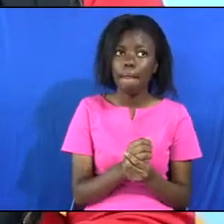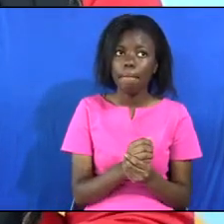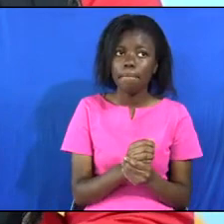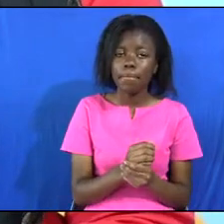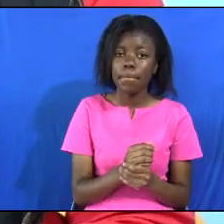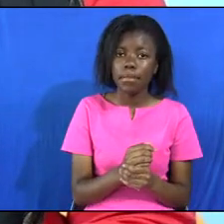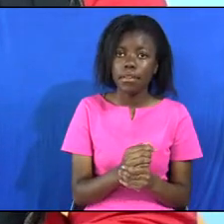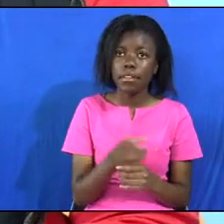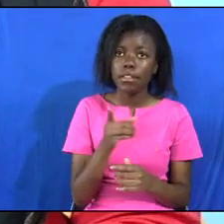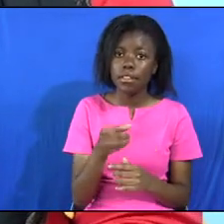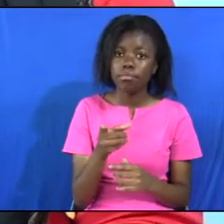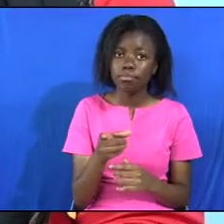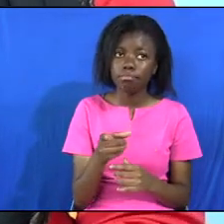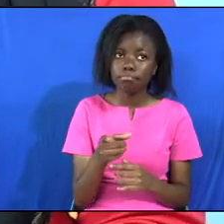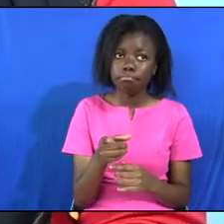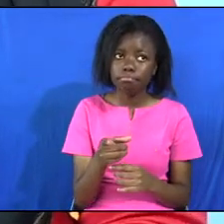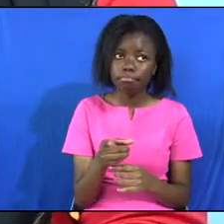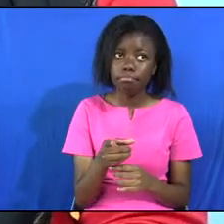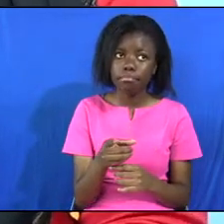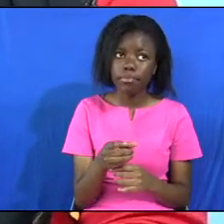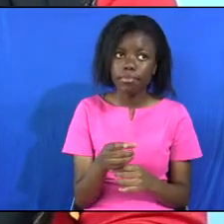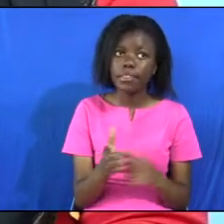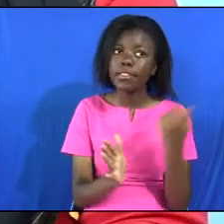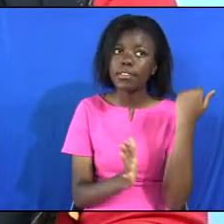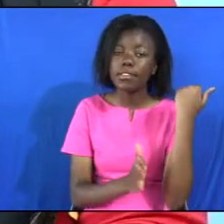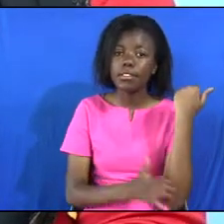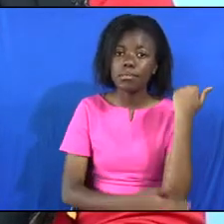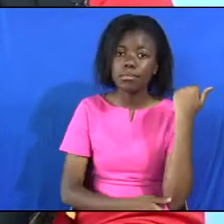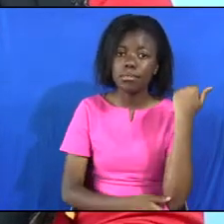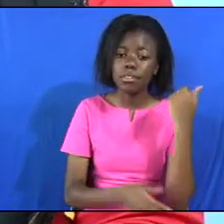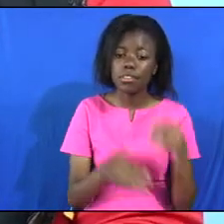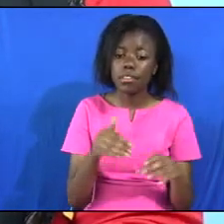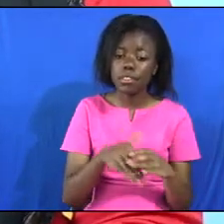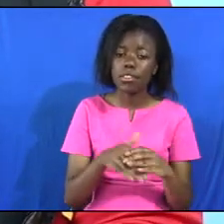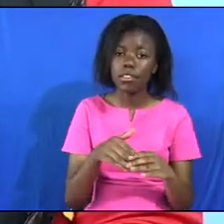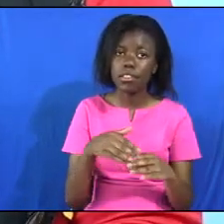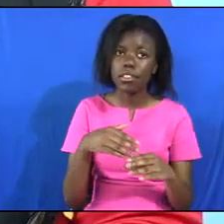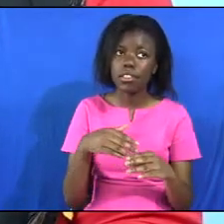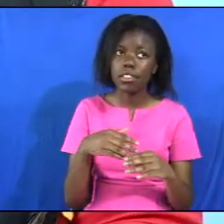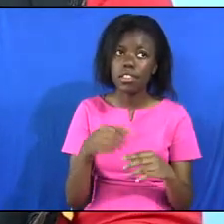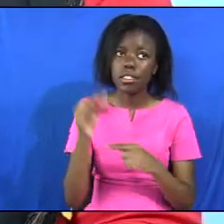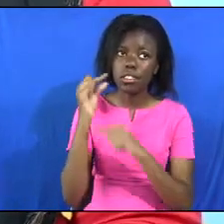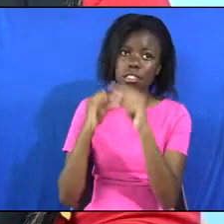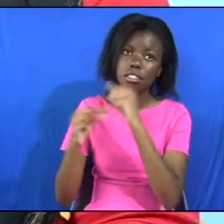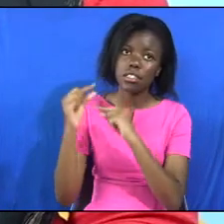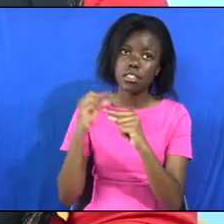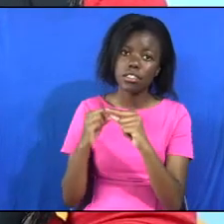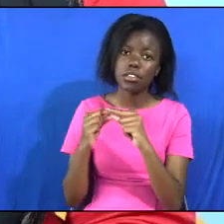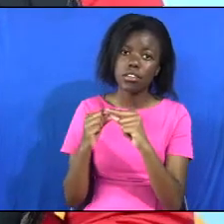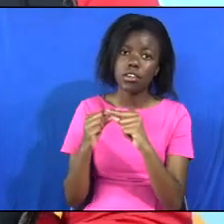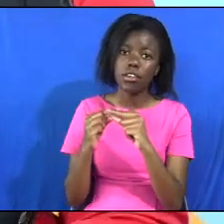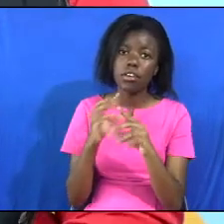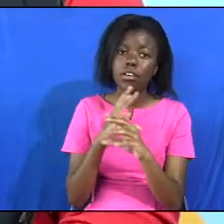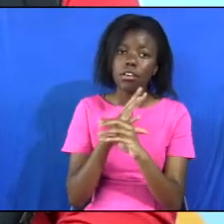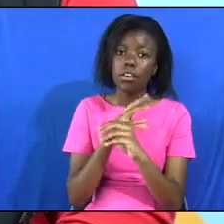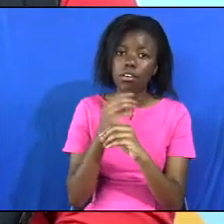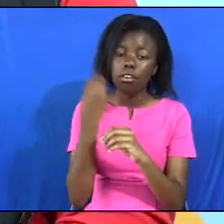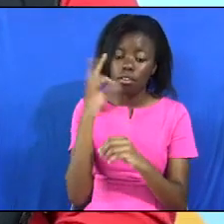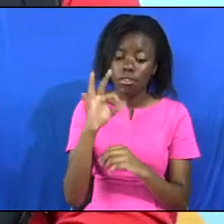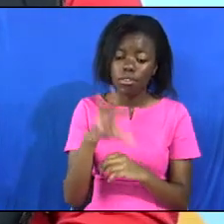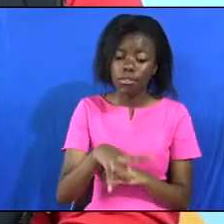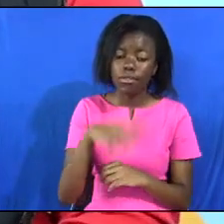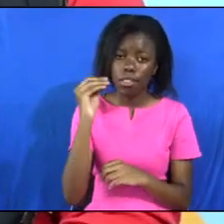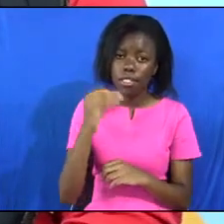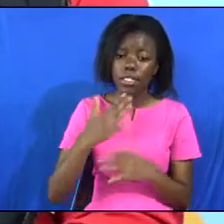really the unfair disgrace or disapproval of finding something or someone